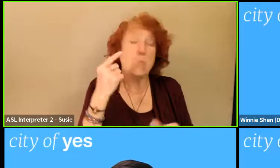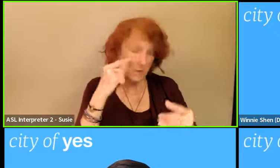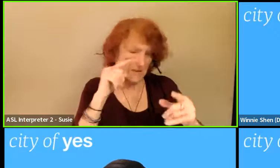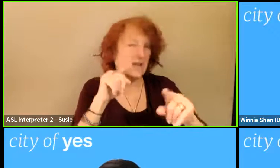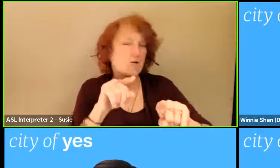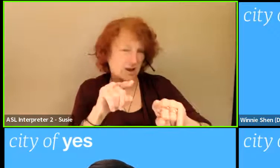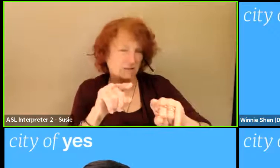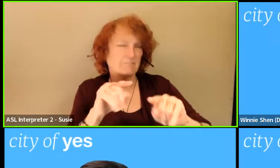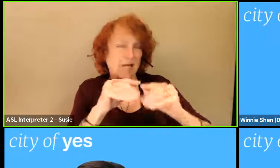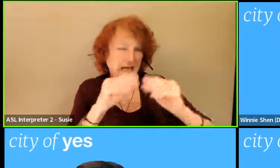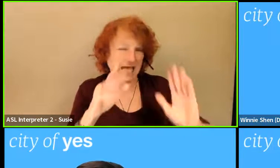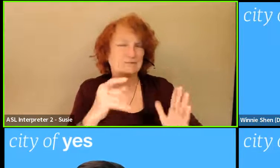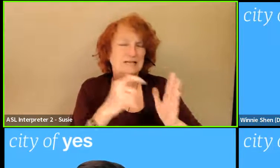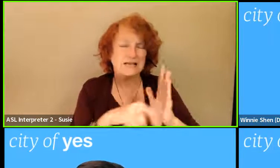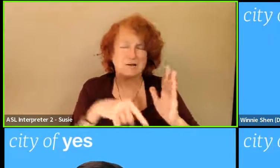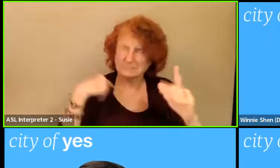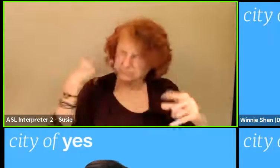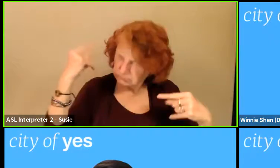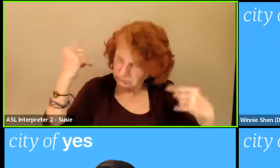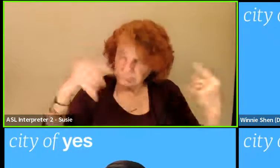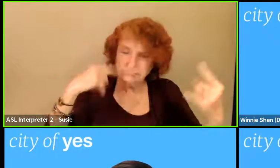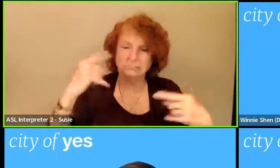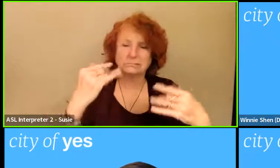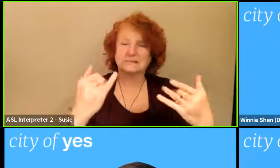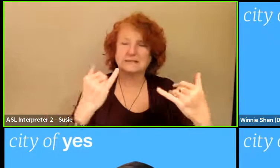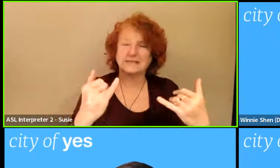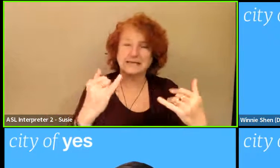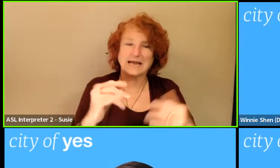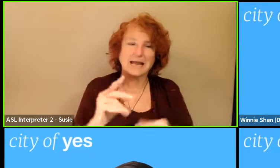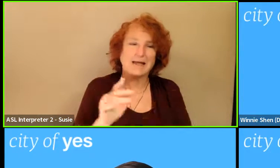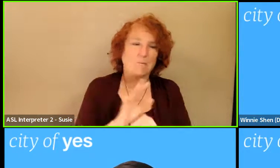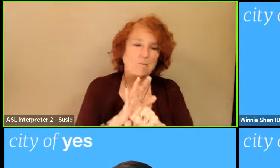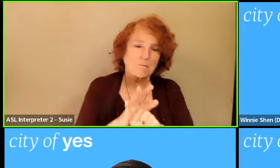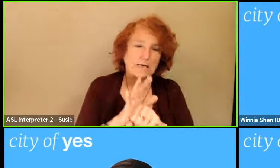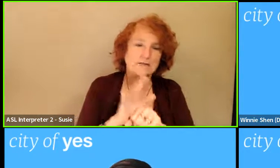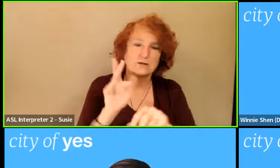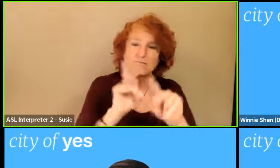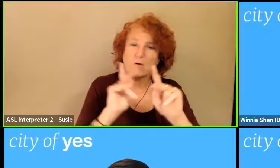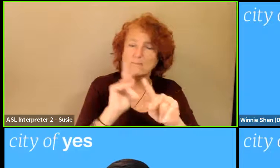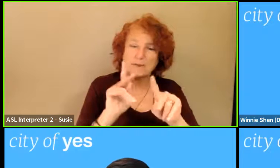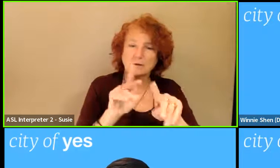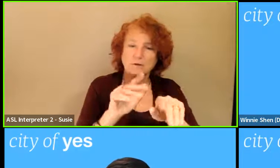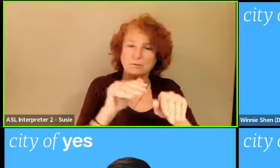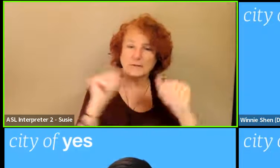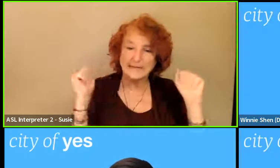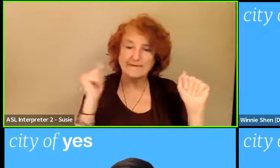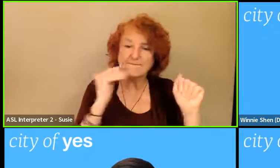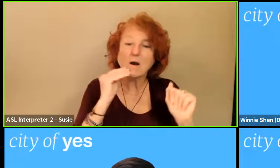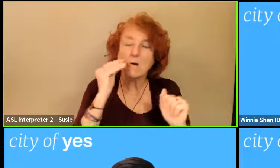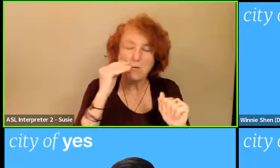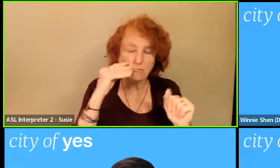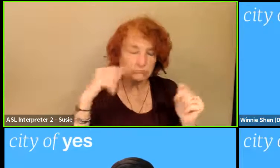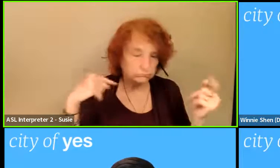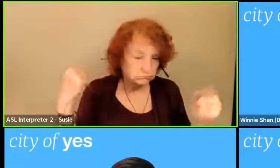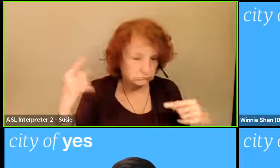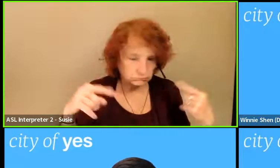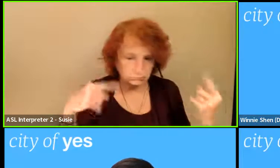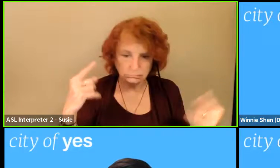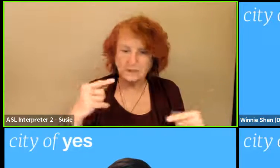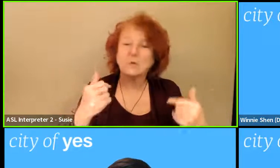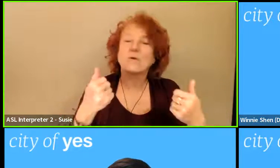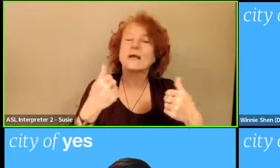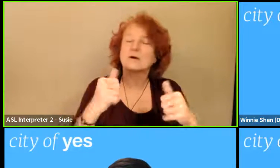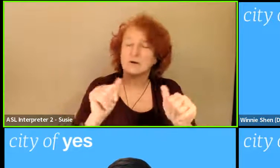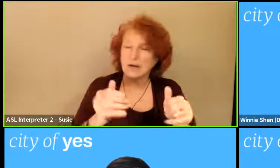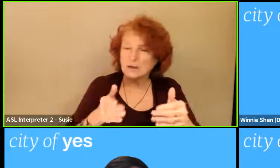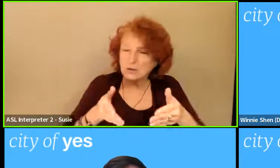out of control, that, displacement pressures are out of control, we are doing what we can to enable a little more